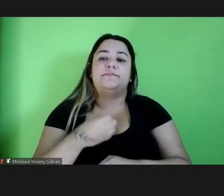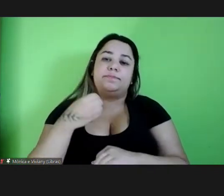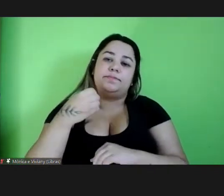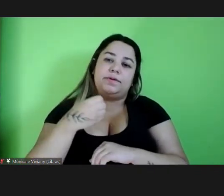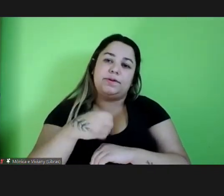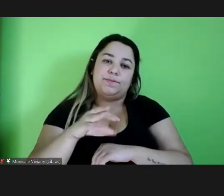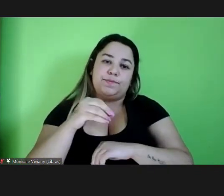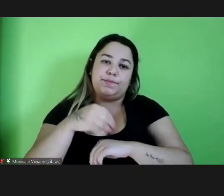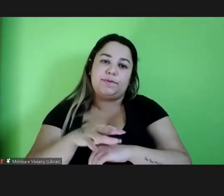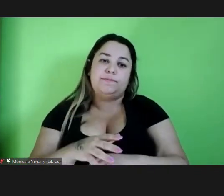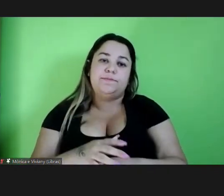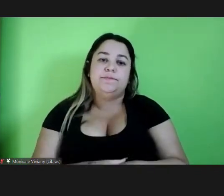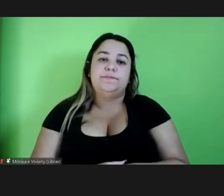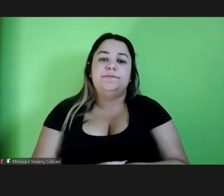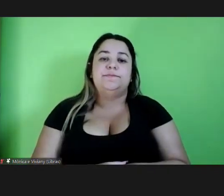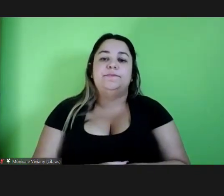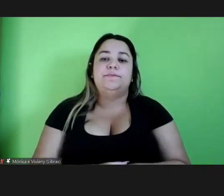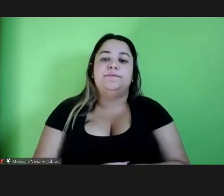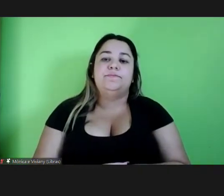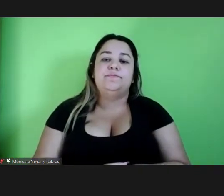a different email?